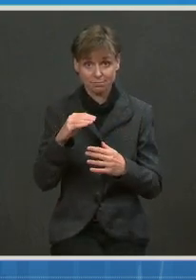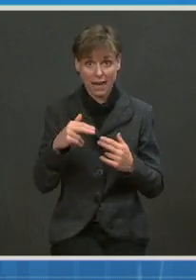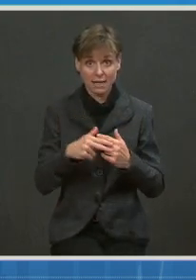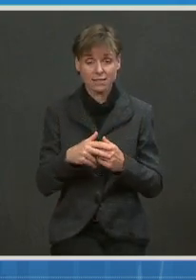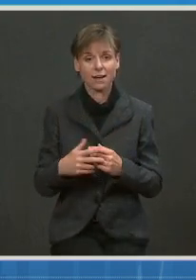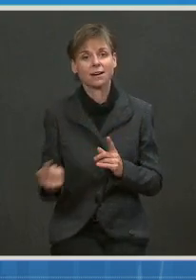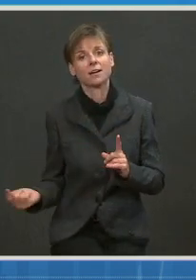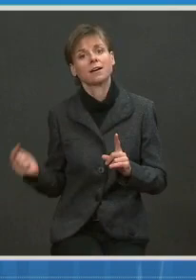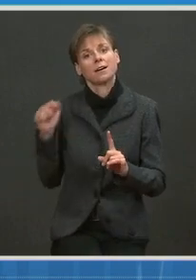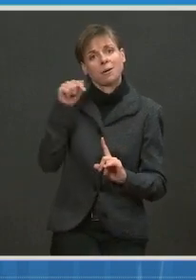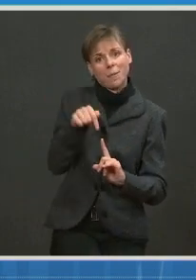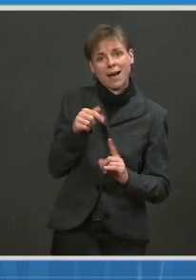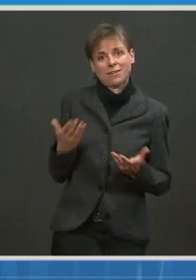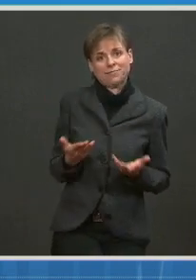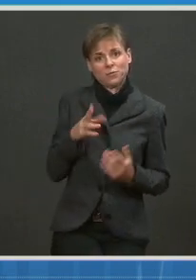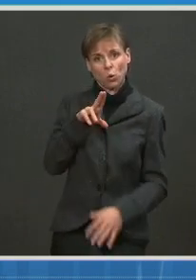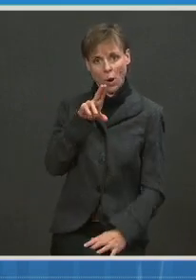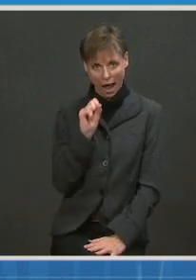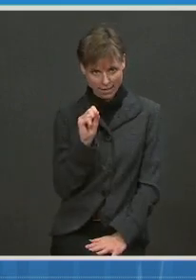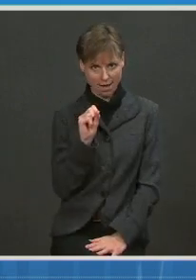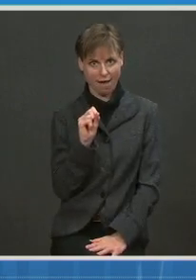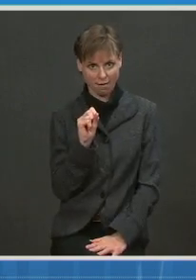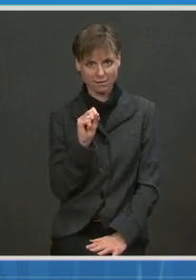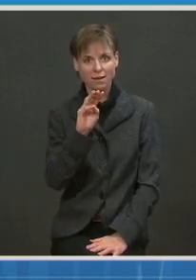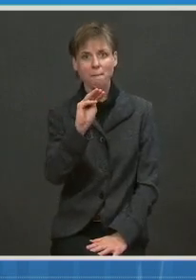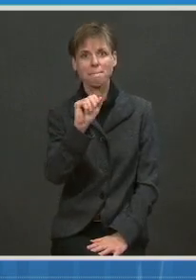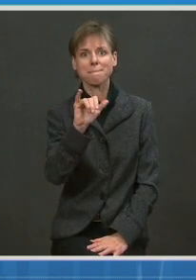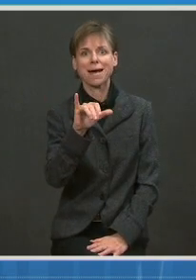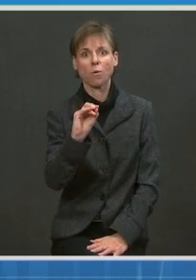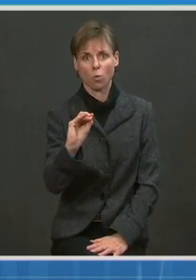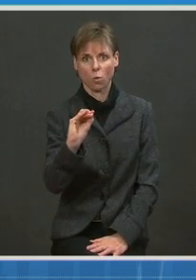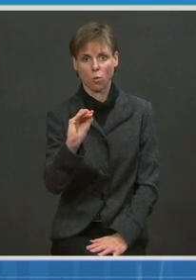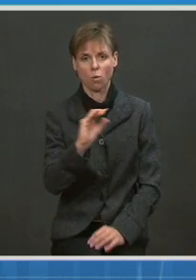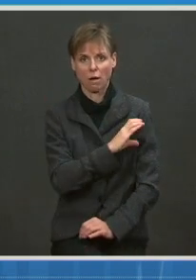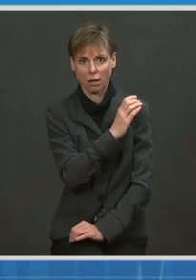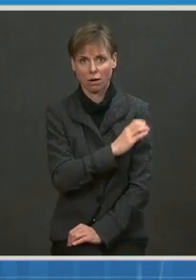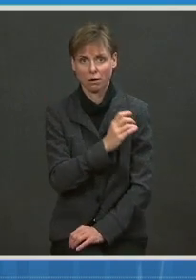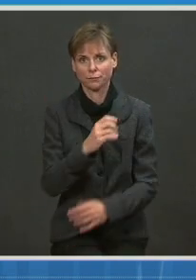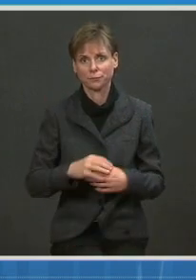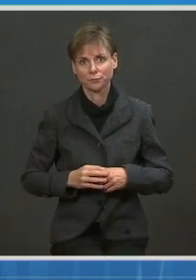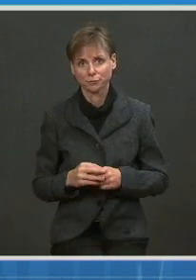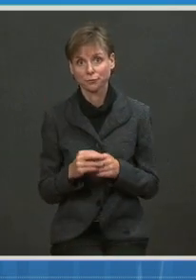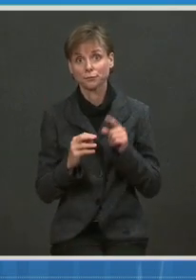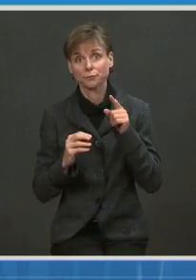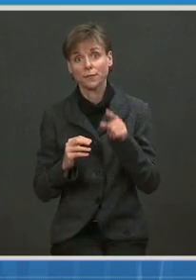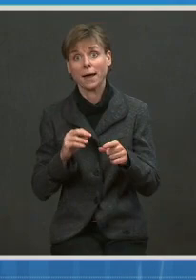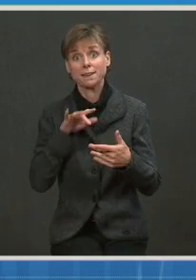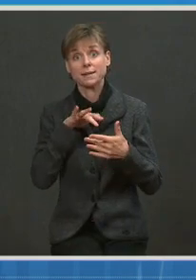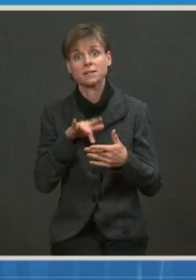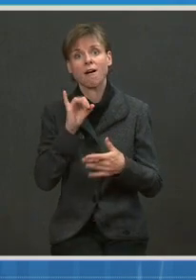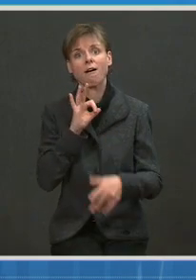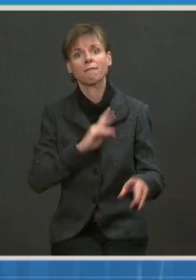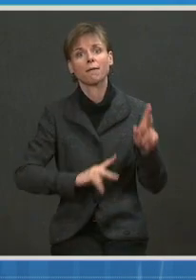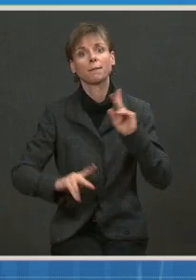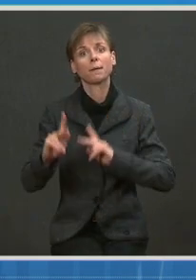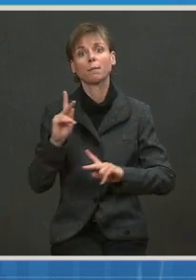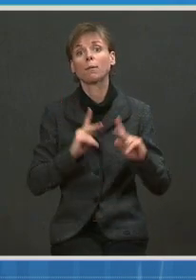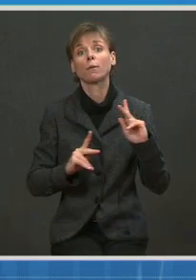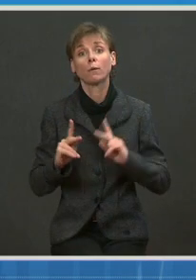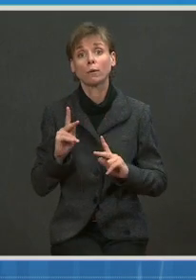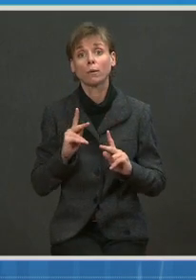to the United States, in the Mayo Clinic, in this study of individuals who